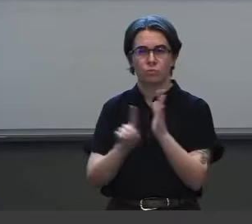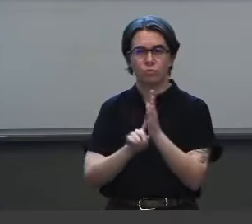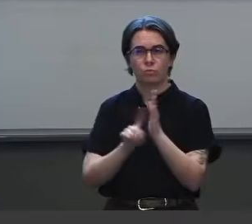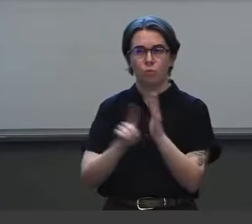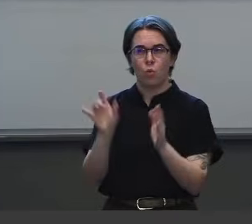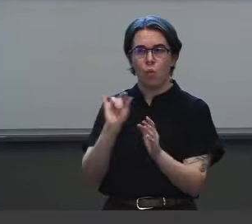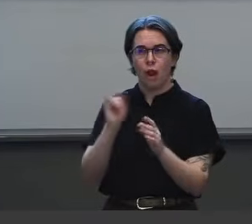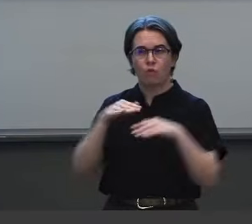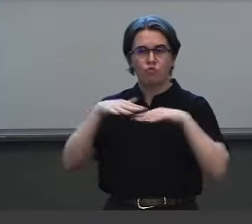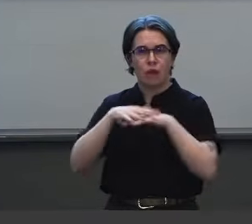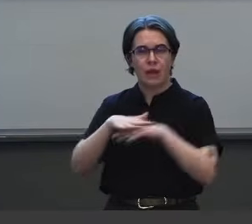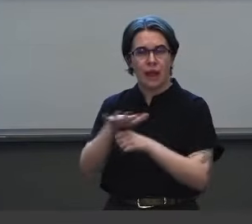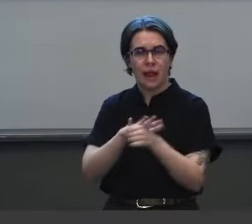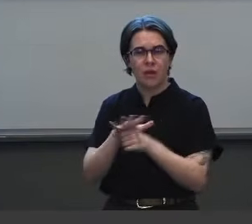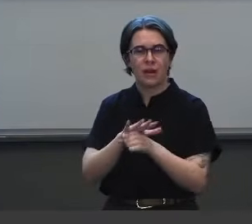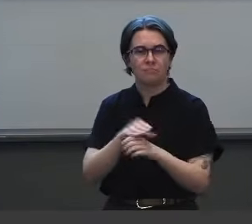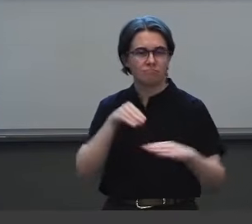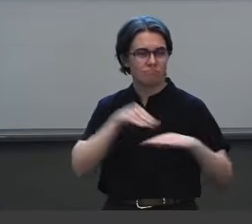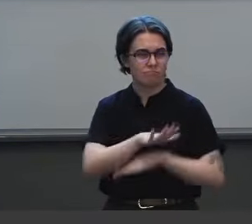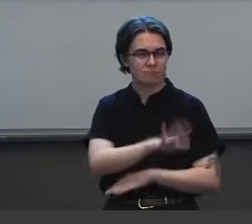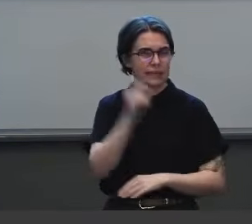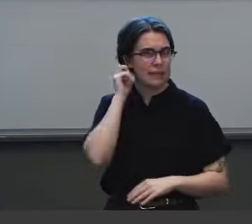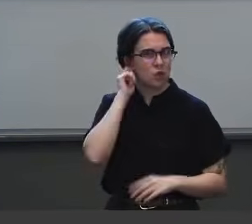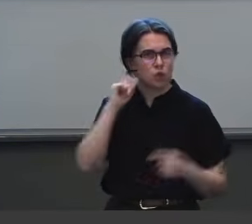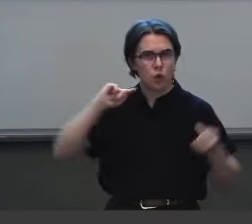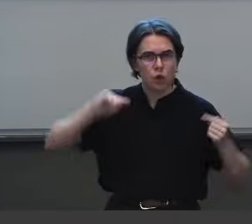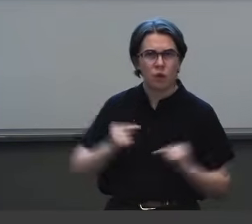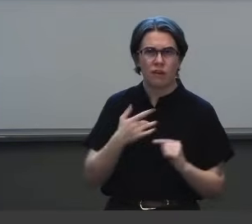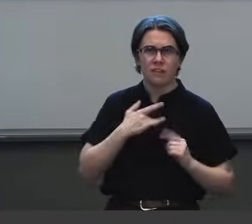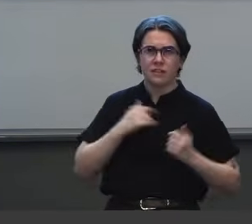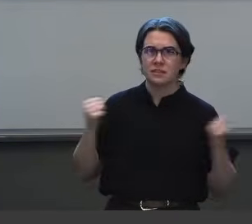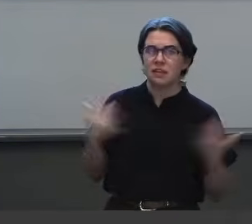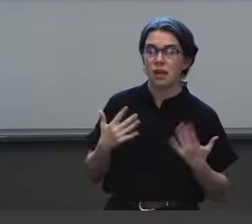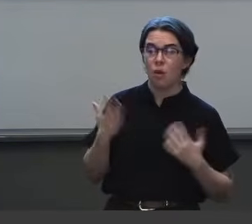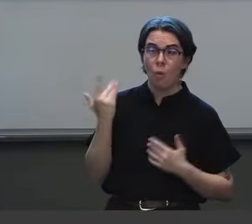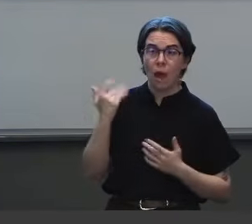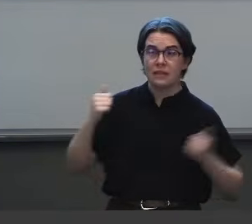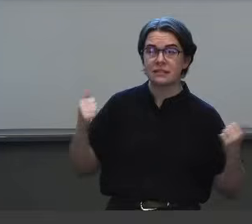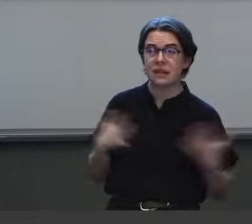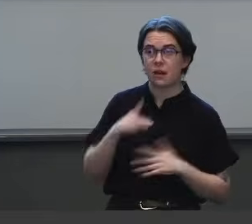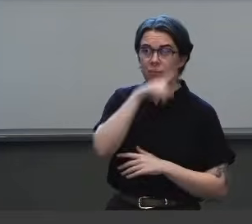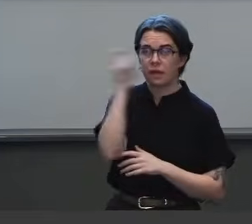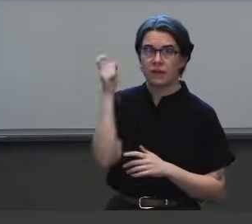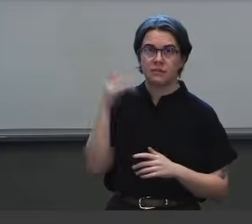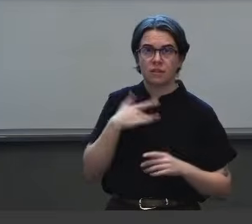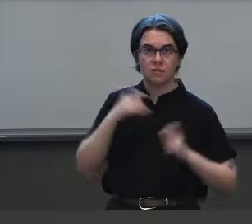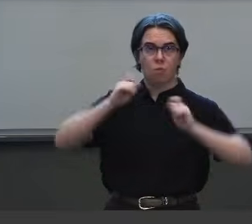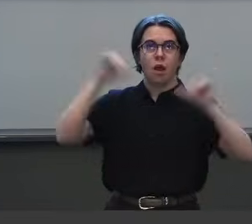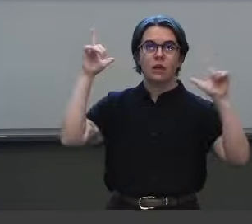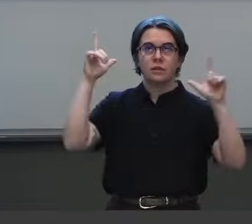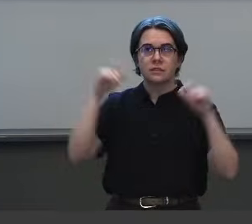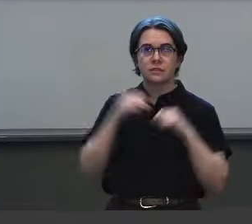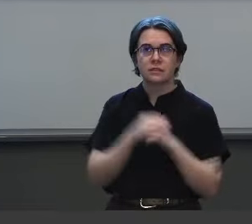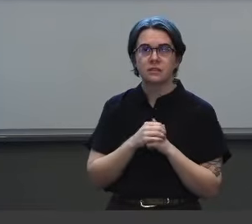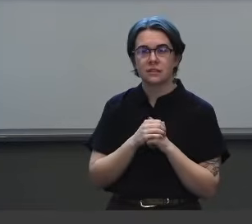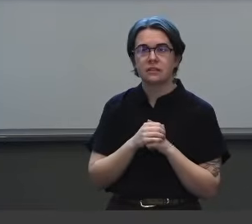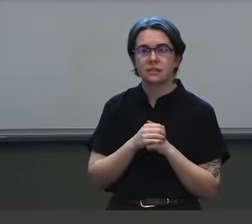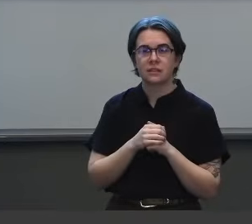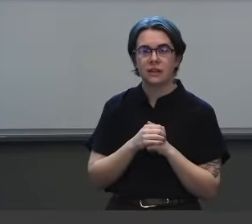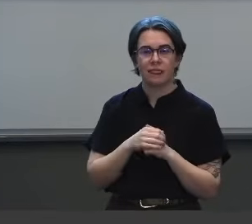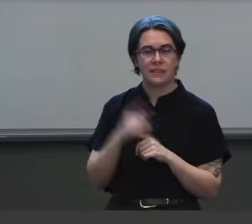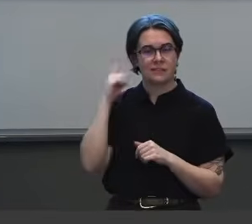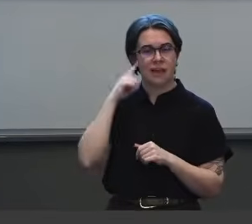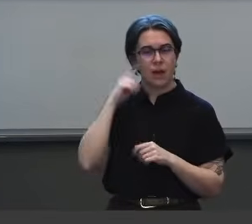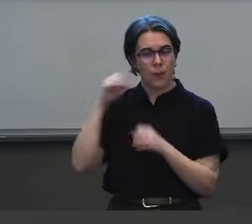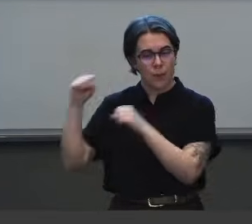make his ears hurt and is scary for him. He says it's scary because it surprises him. He says that the sound of